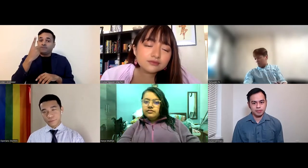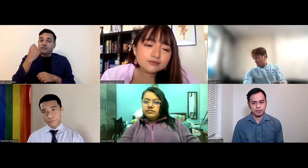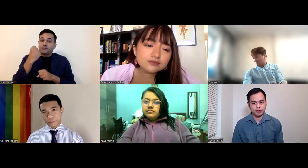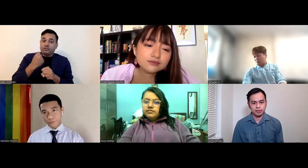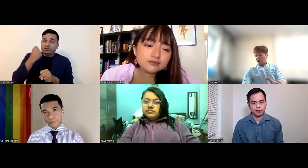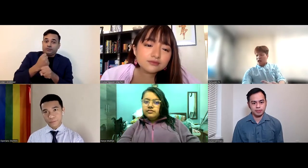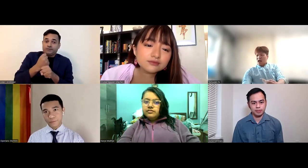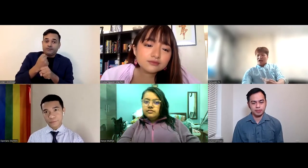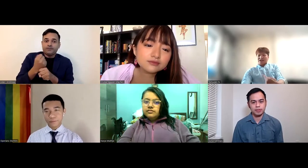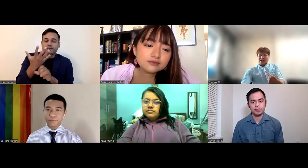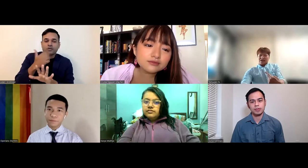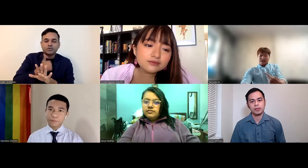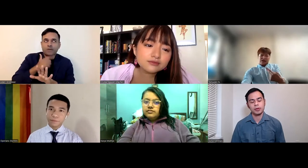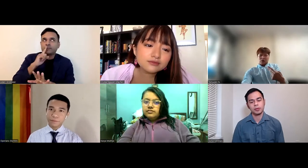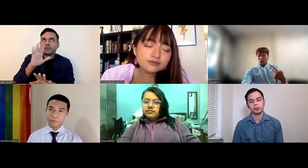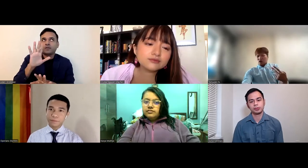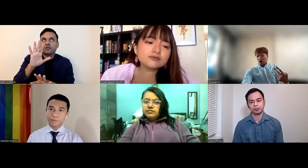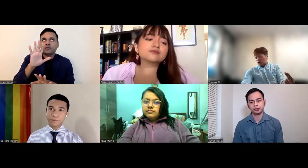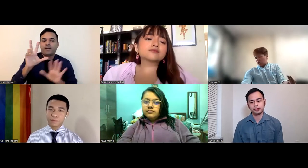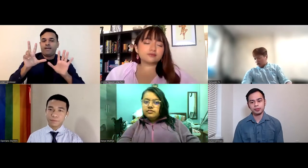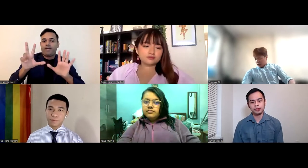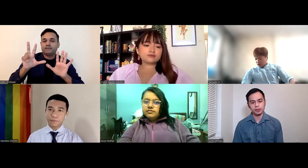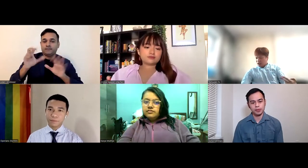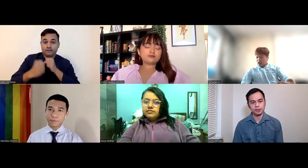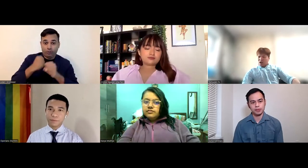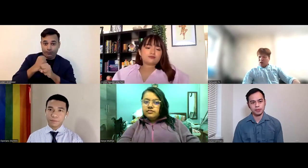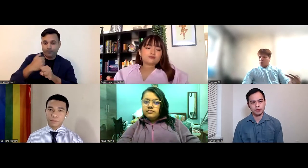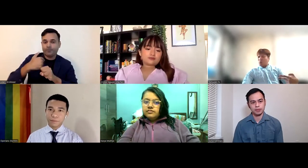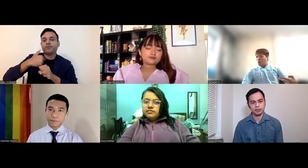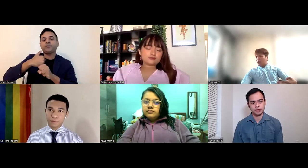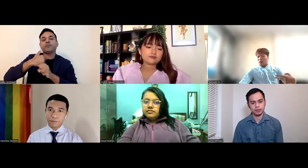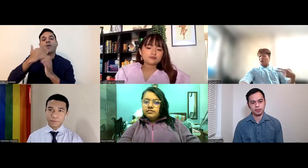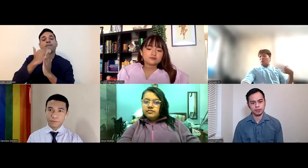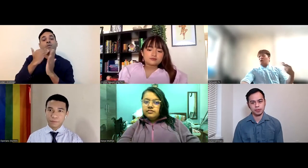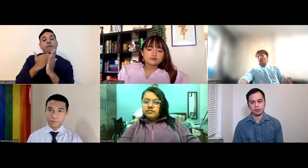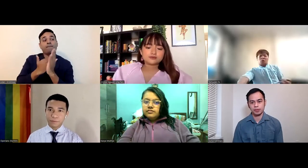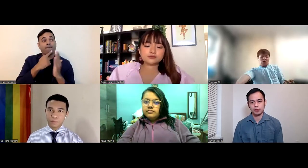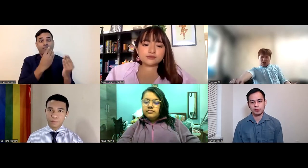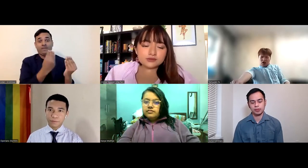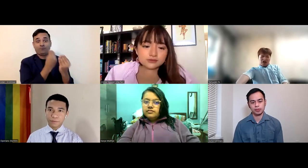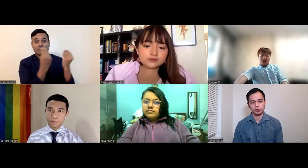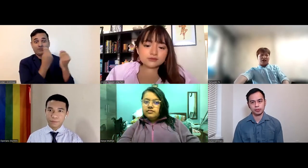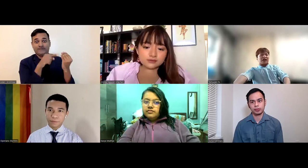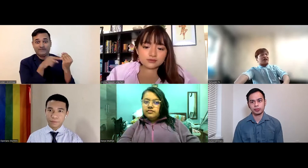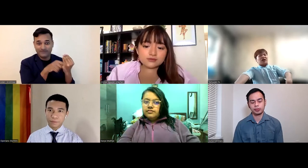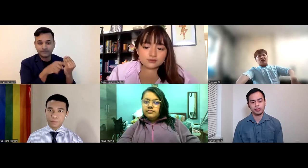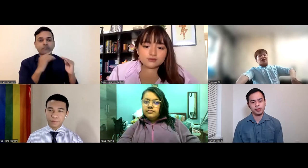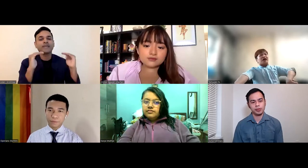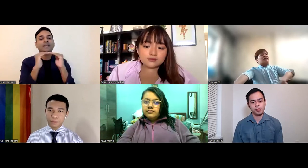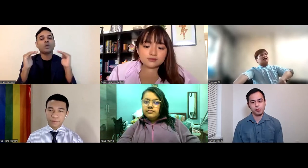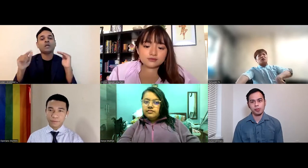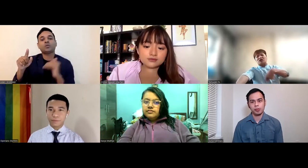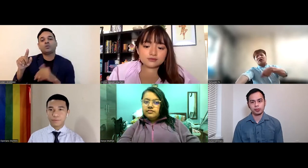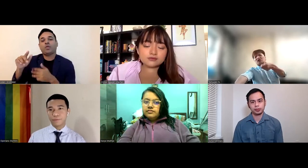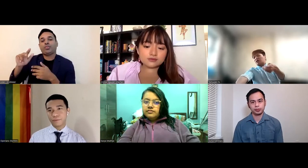or fourth grade of the general school or school program. Therefore, it made it